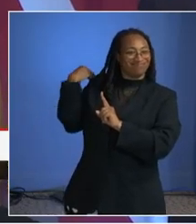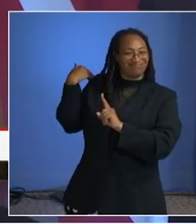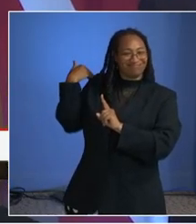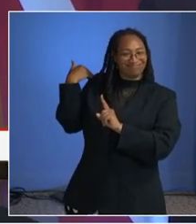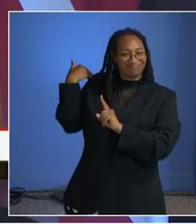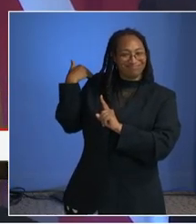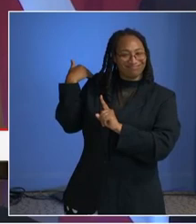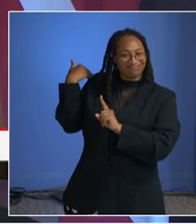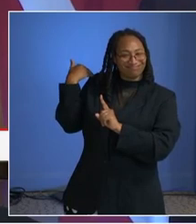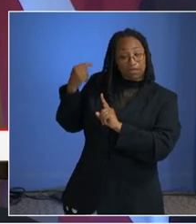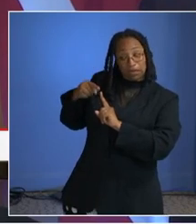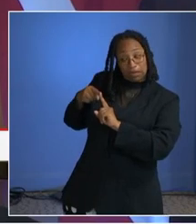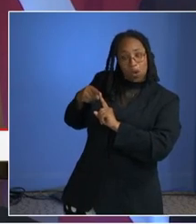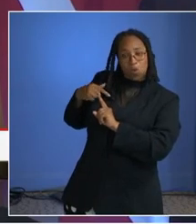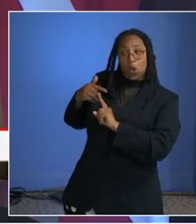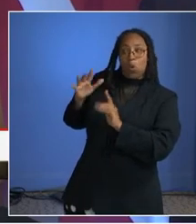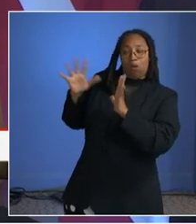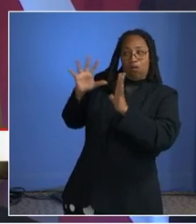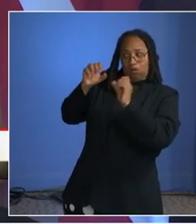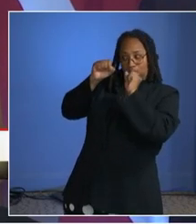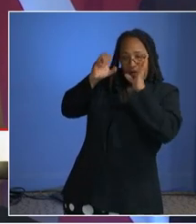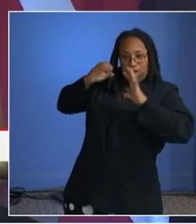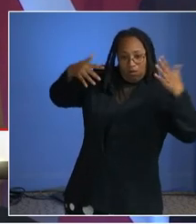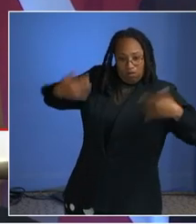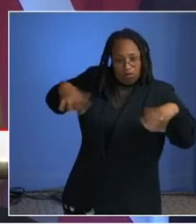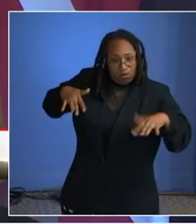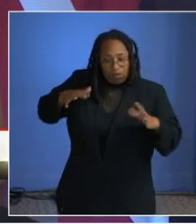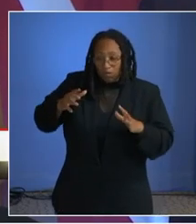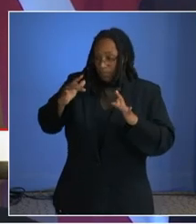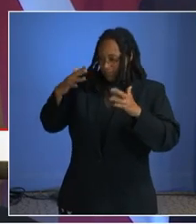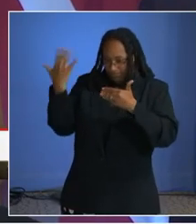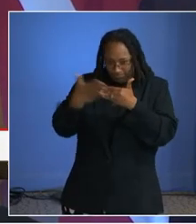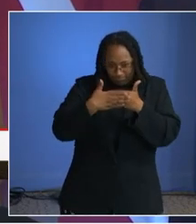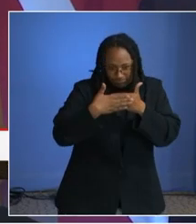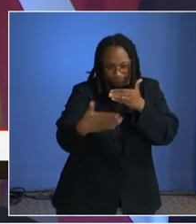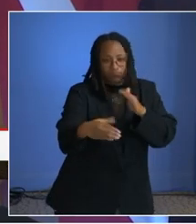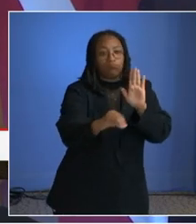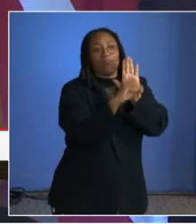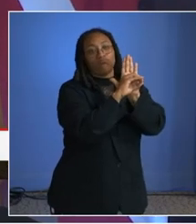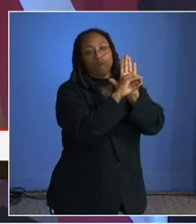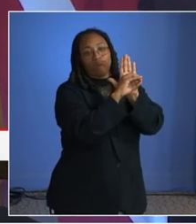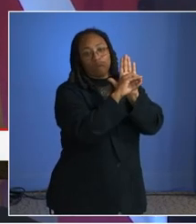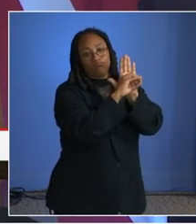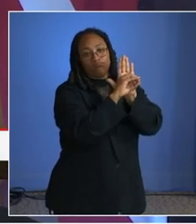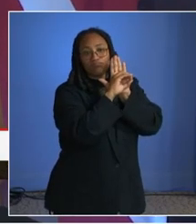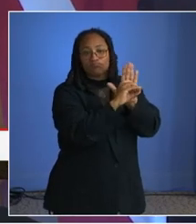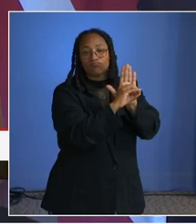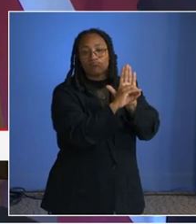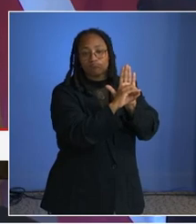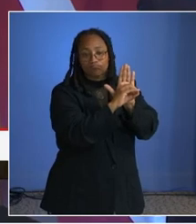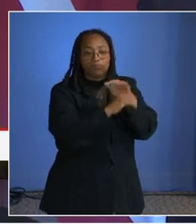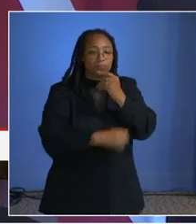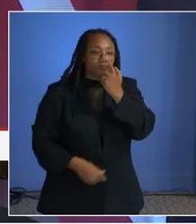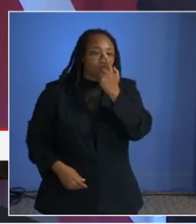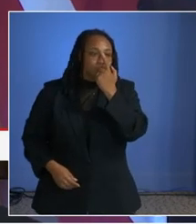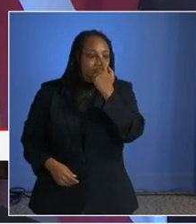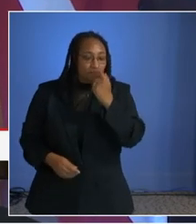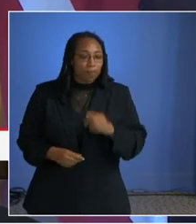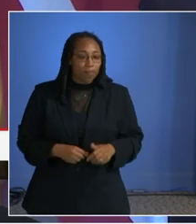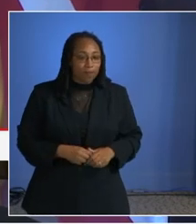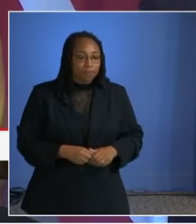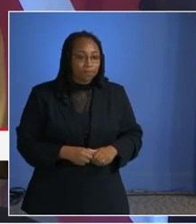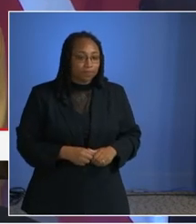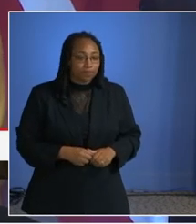but we do, and I think one of the experts quoted, and I agree with this, says an absence of